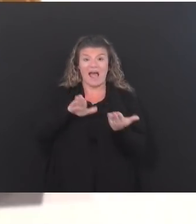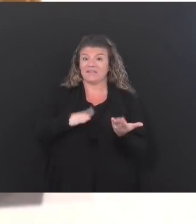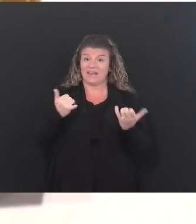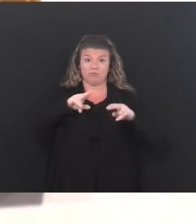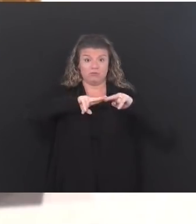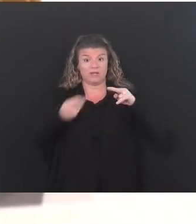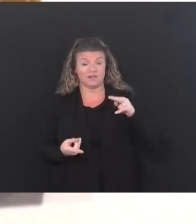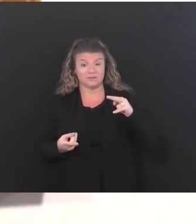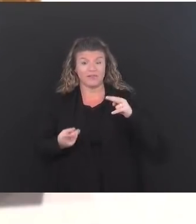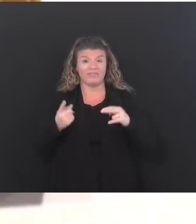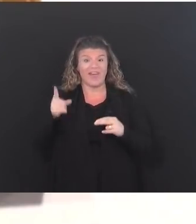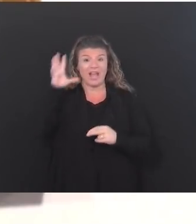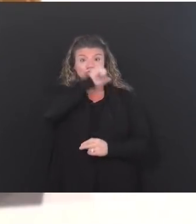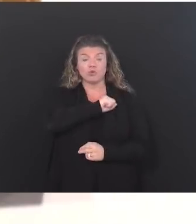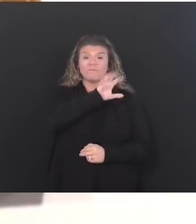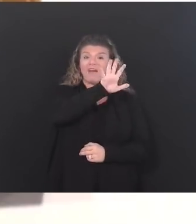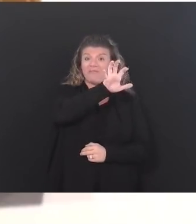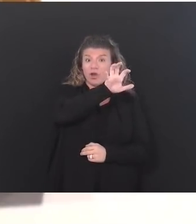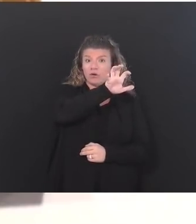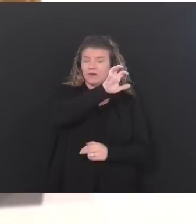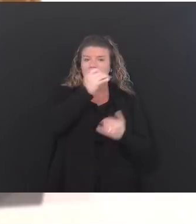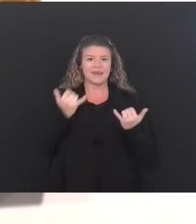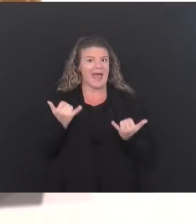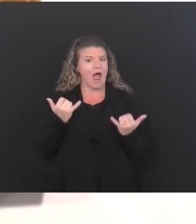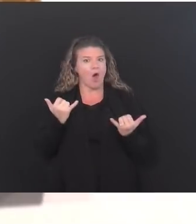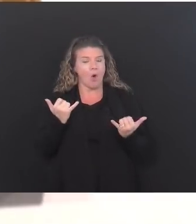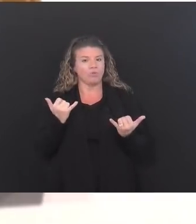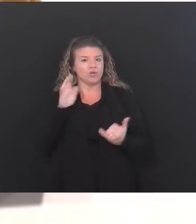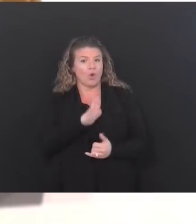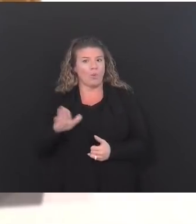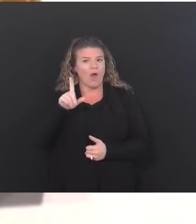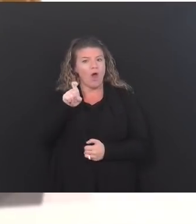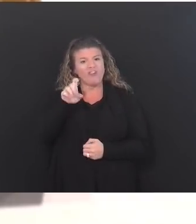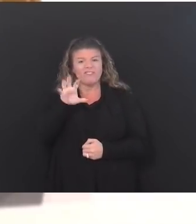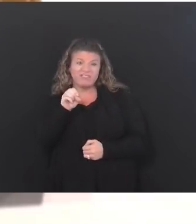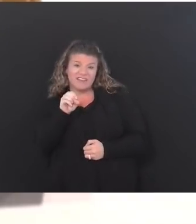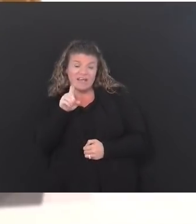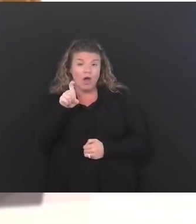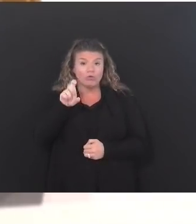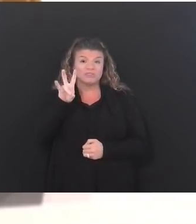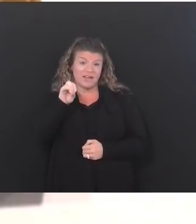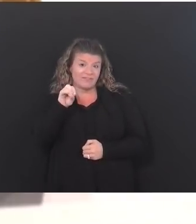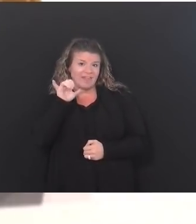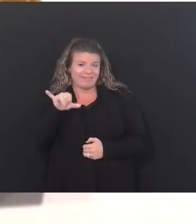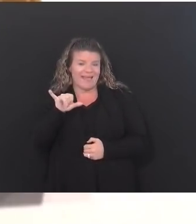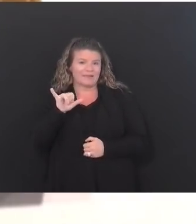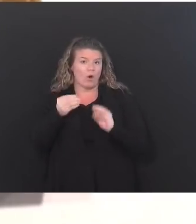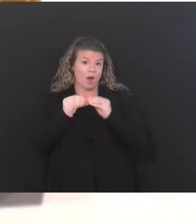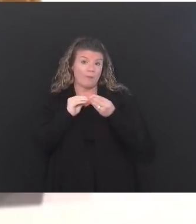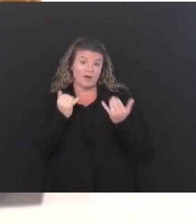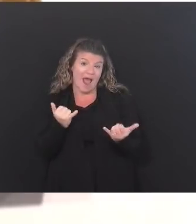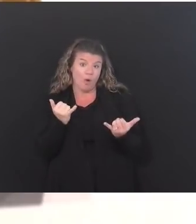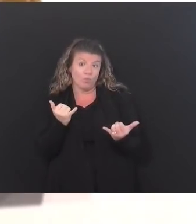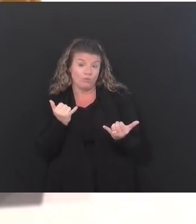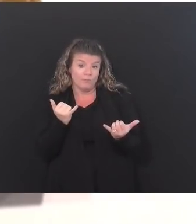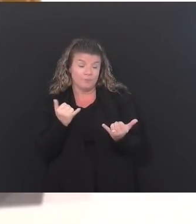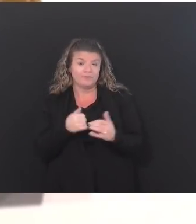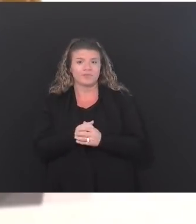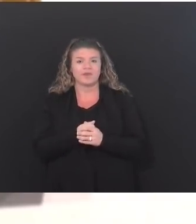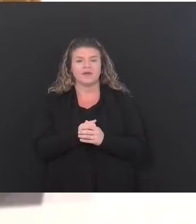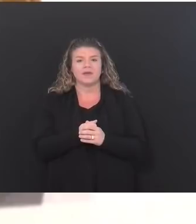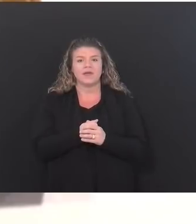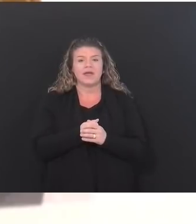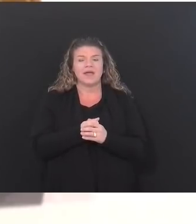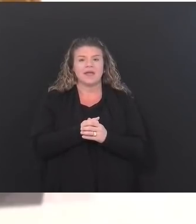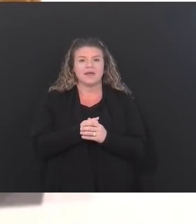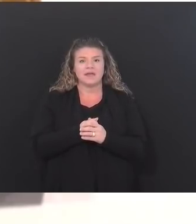about 500 to around 150, 170, as I remember. And a number of our parameters